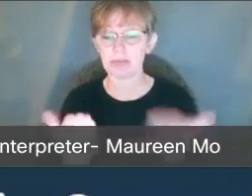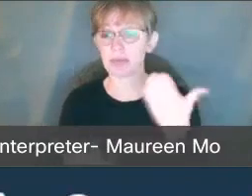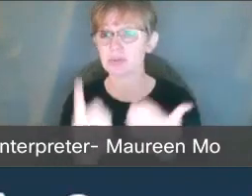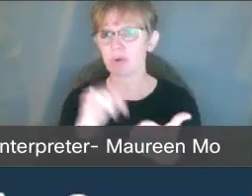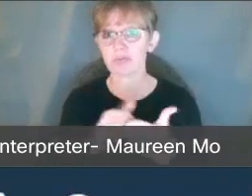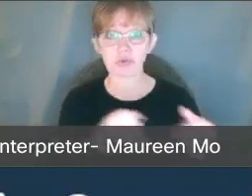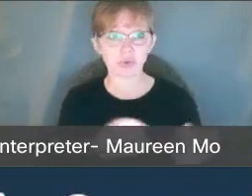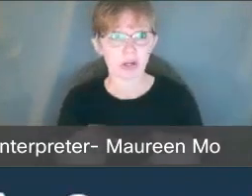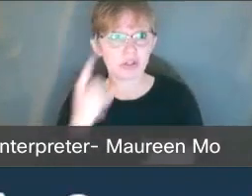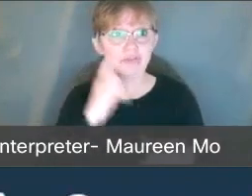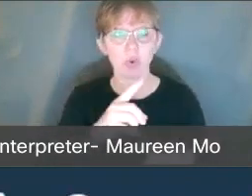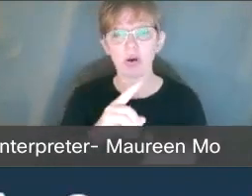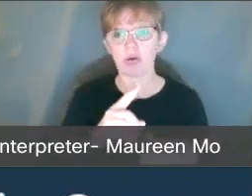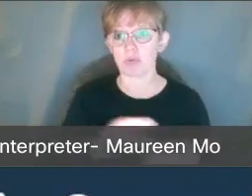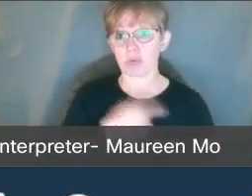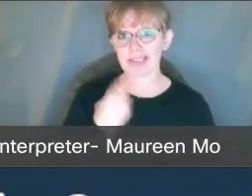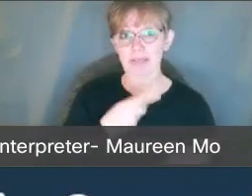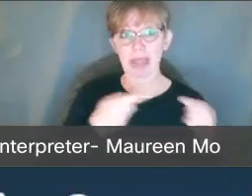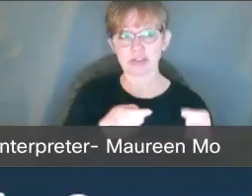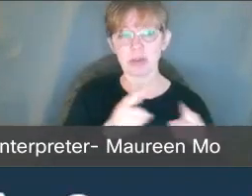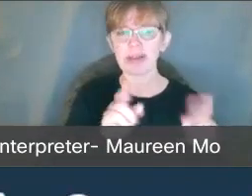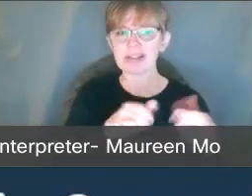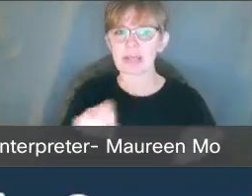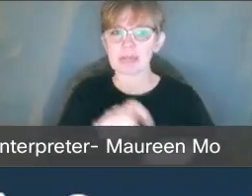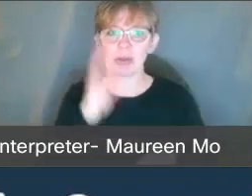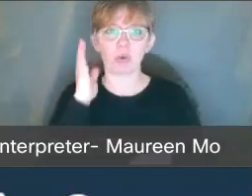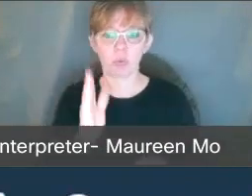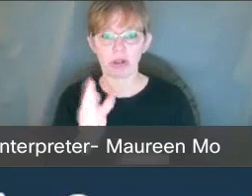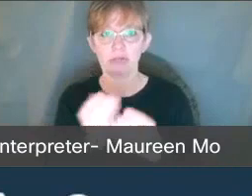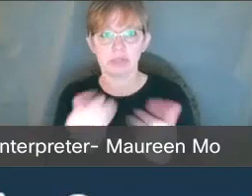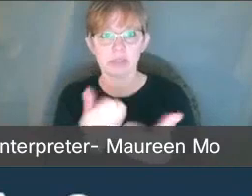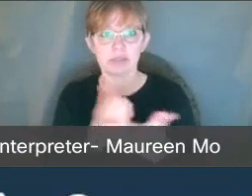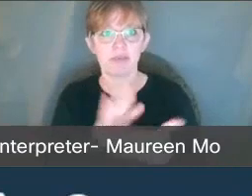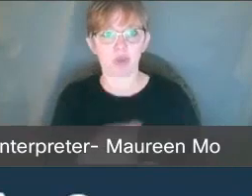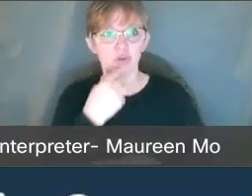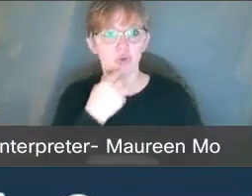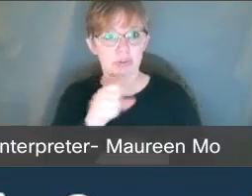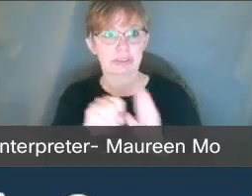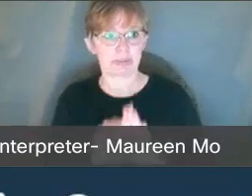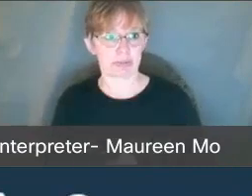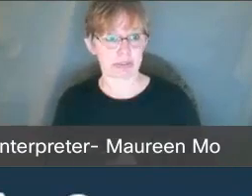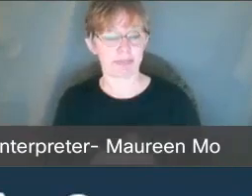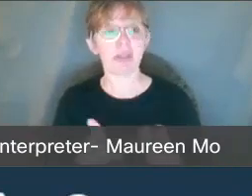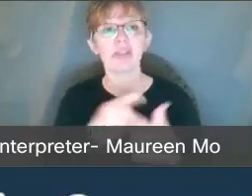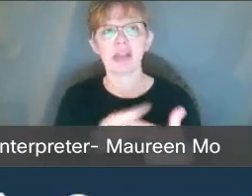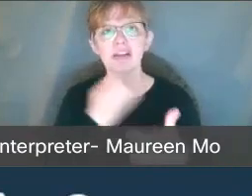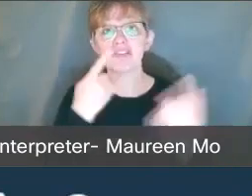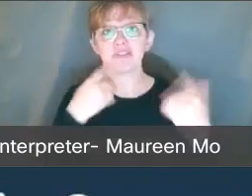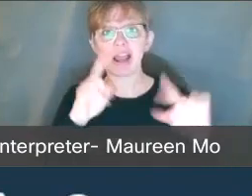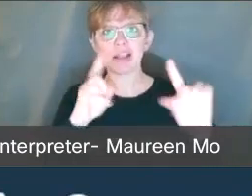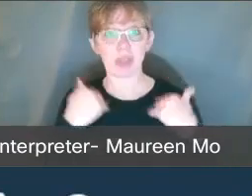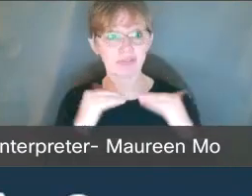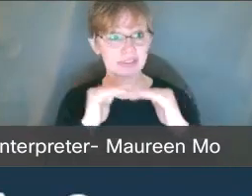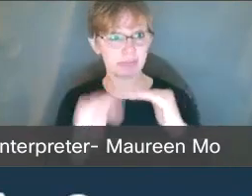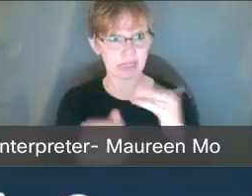engage in risk management and also to help address acute symptoms. Then finally, once we achieve stability, that's when we can start doing